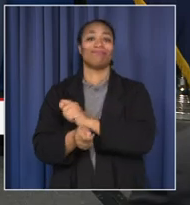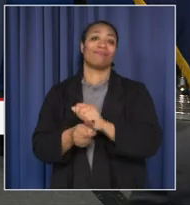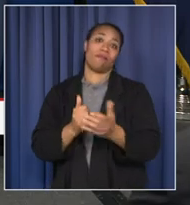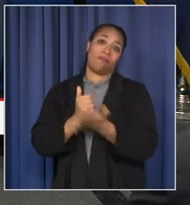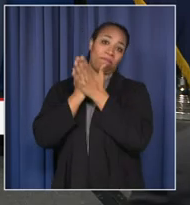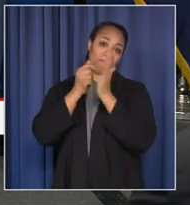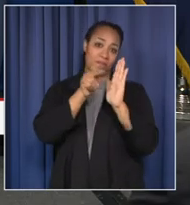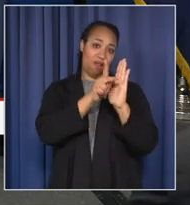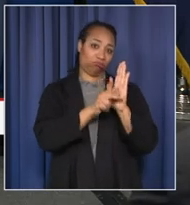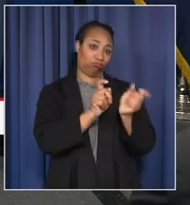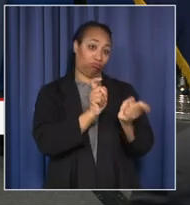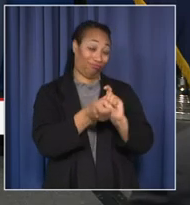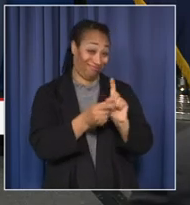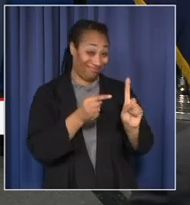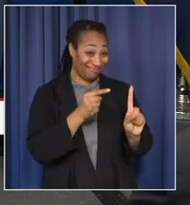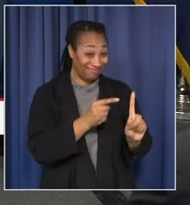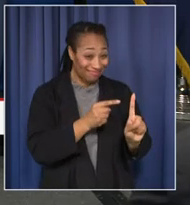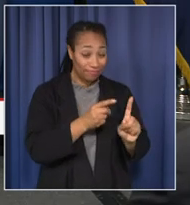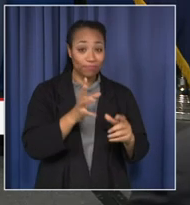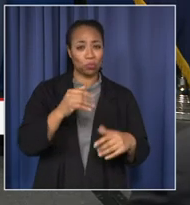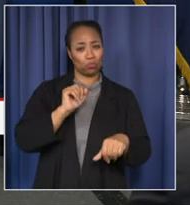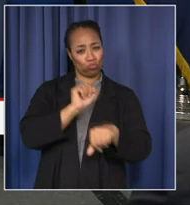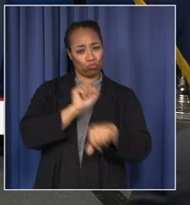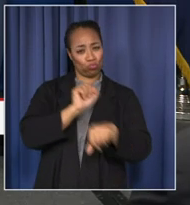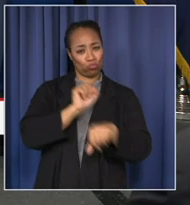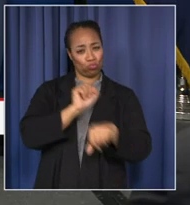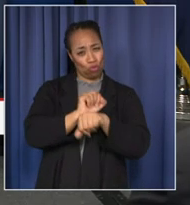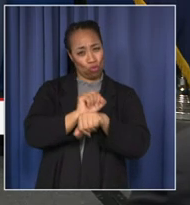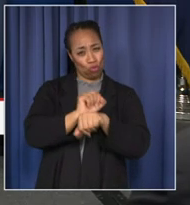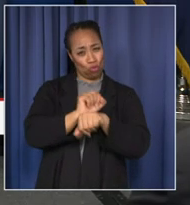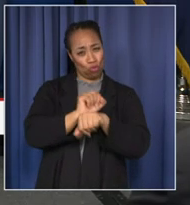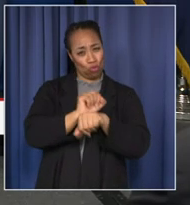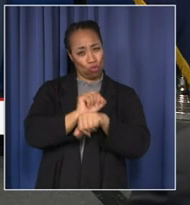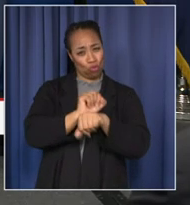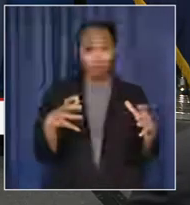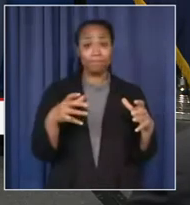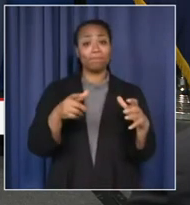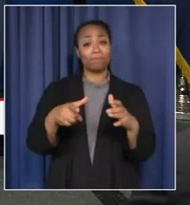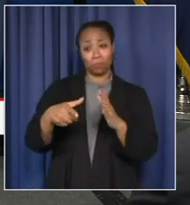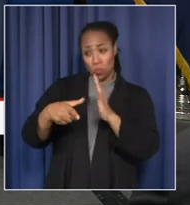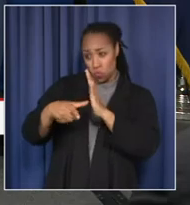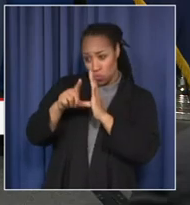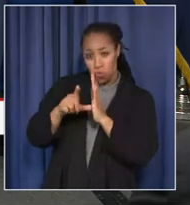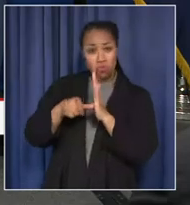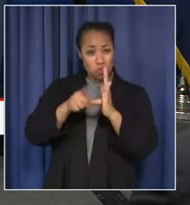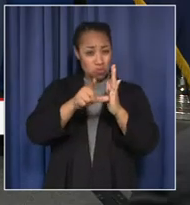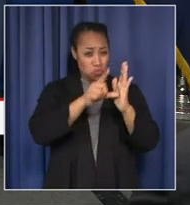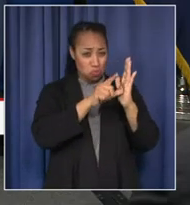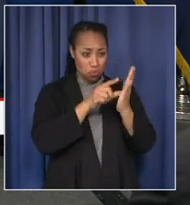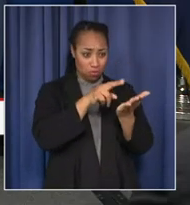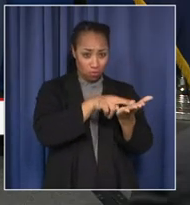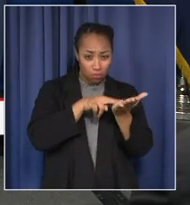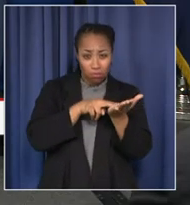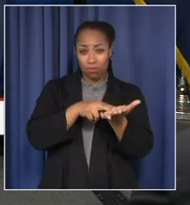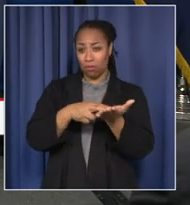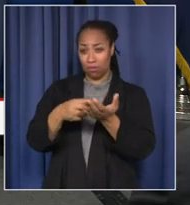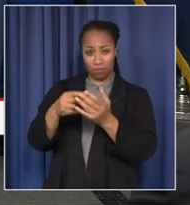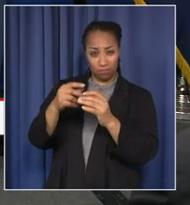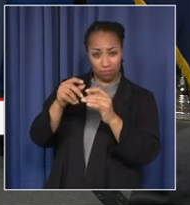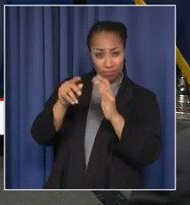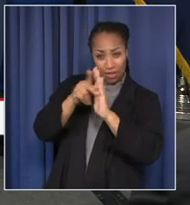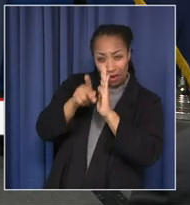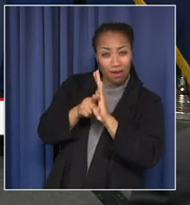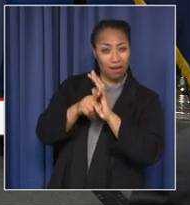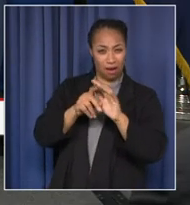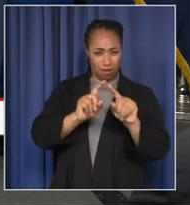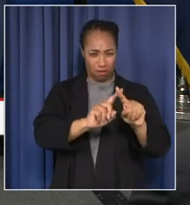reset the laws. And in my view, we had to get a better focus on accountability for violent